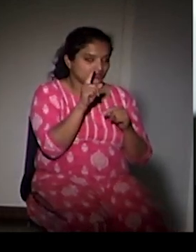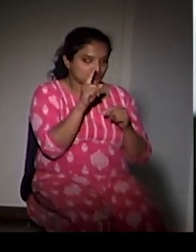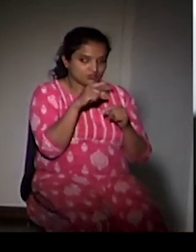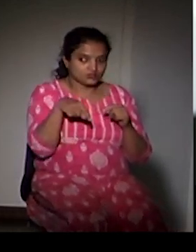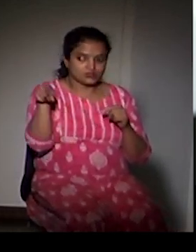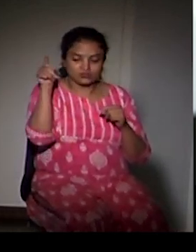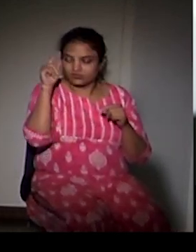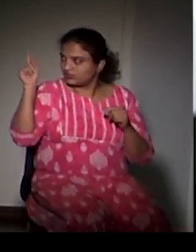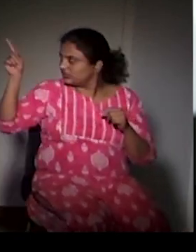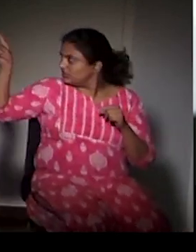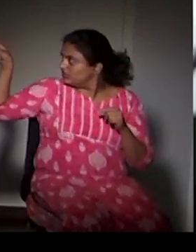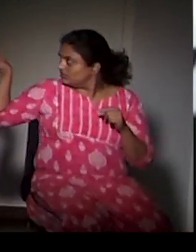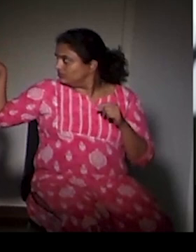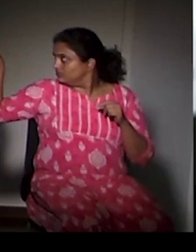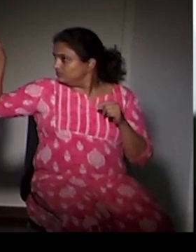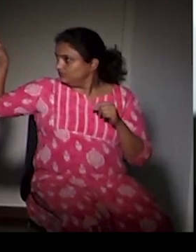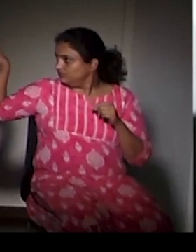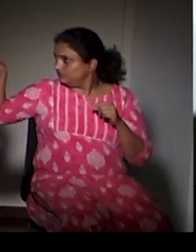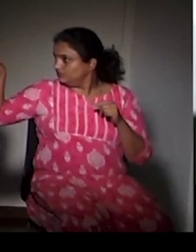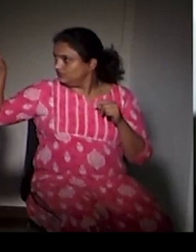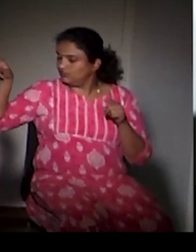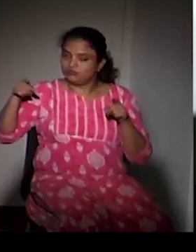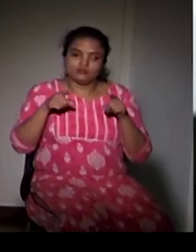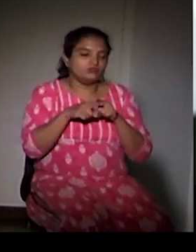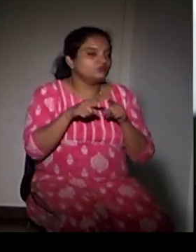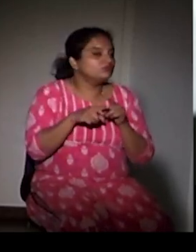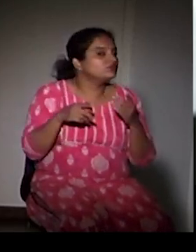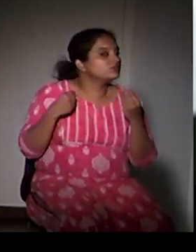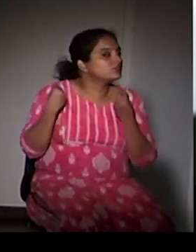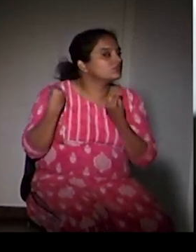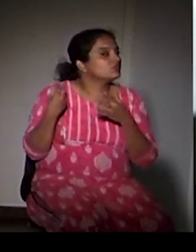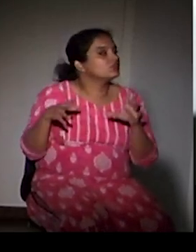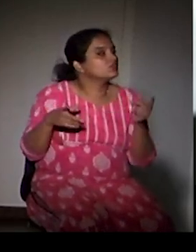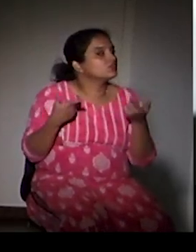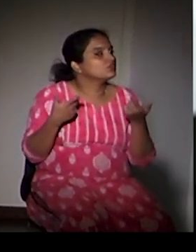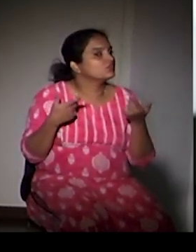are, a very sad loss because today,